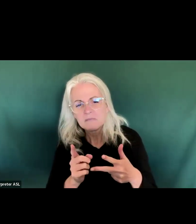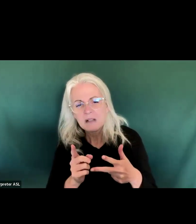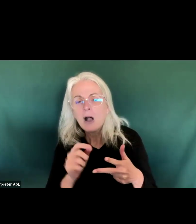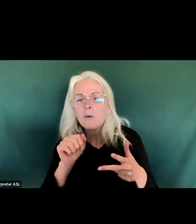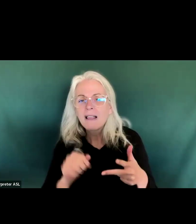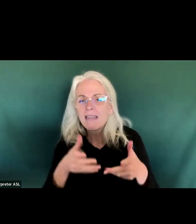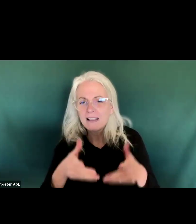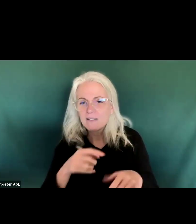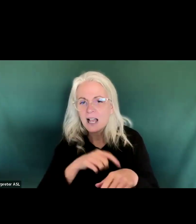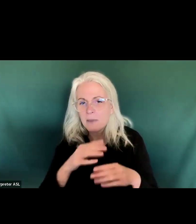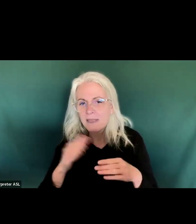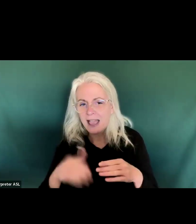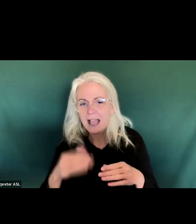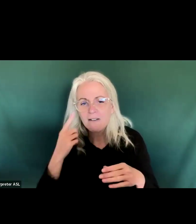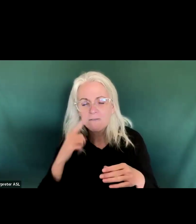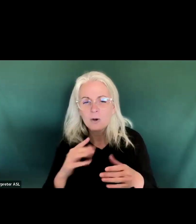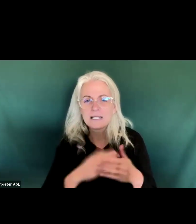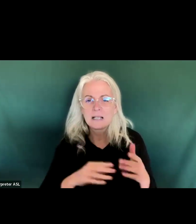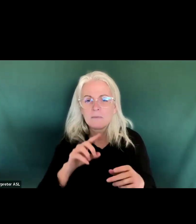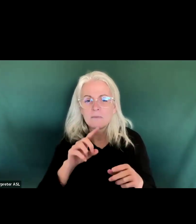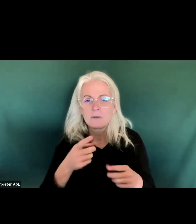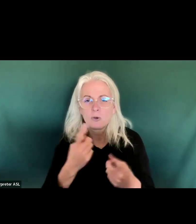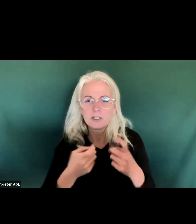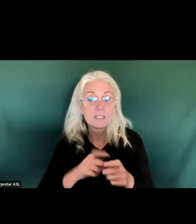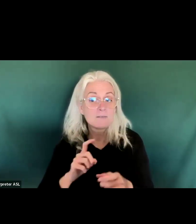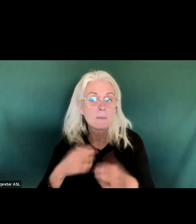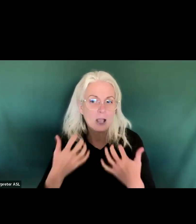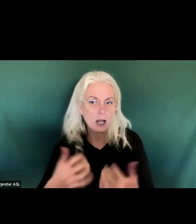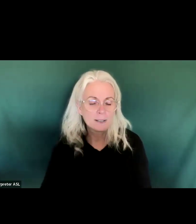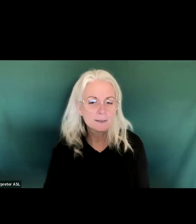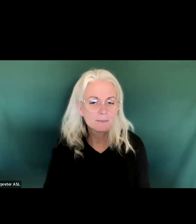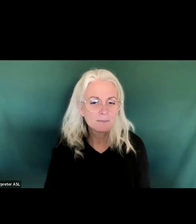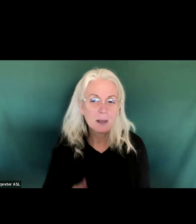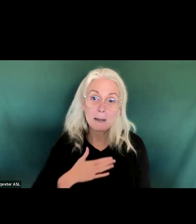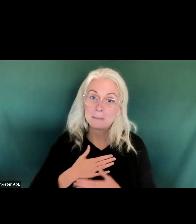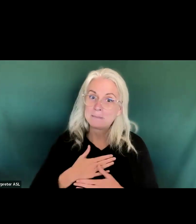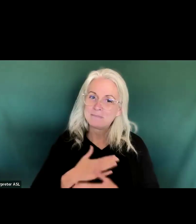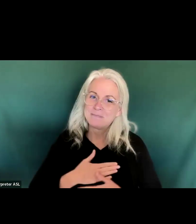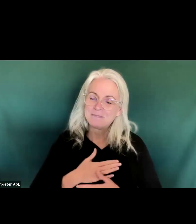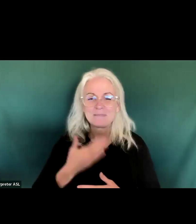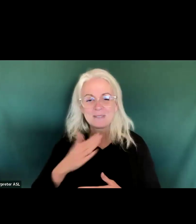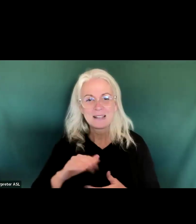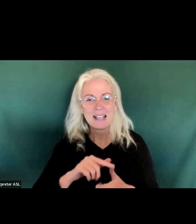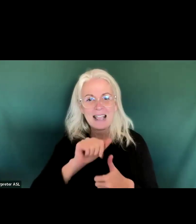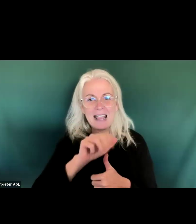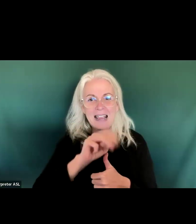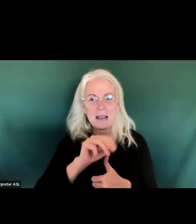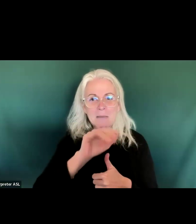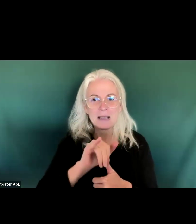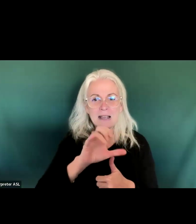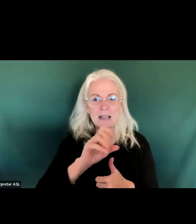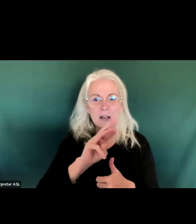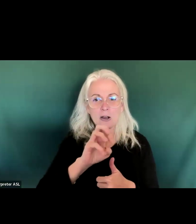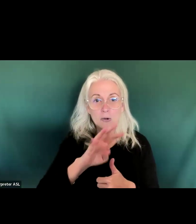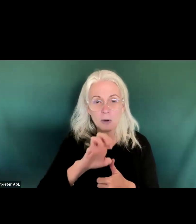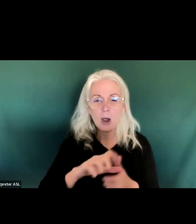we leave some time at the end to get some questions from the audience. So it's my pleasure to introduce Amy Crow. She's